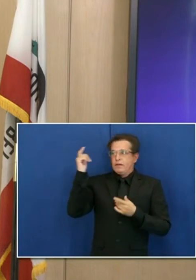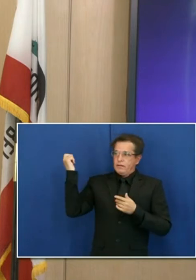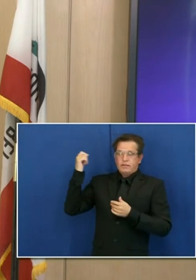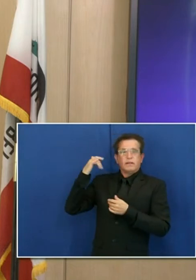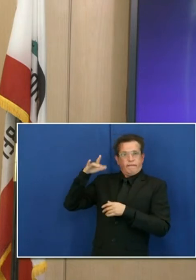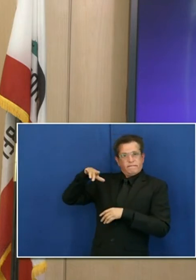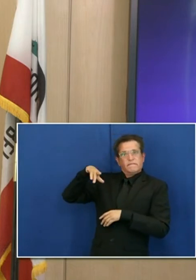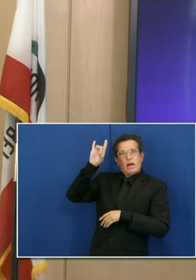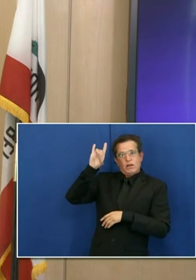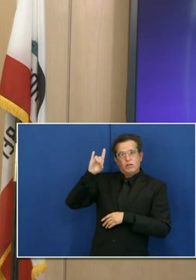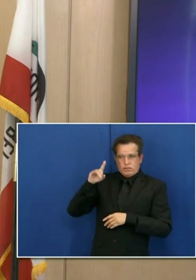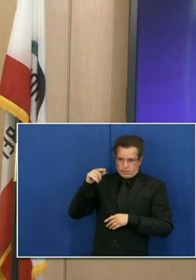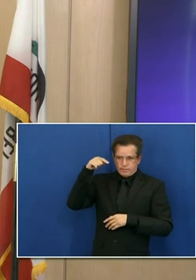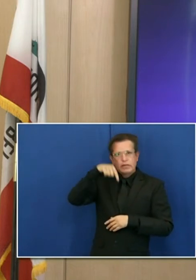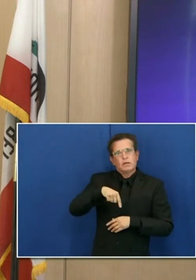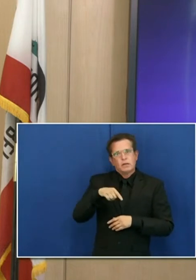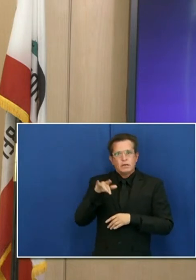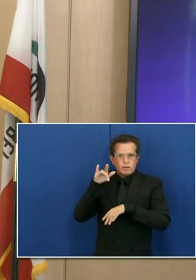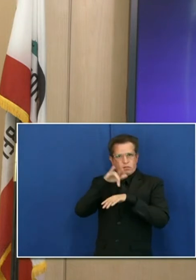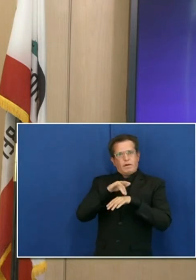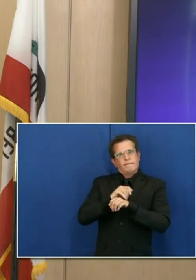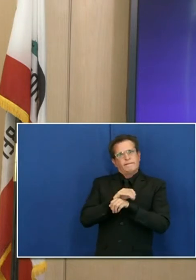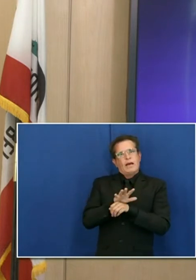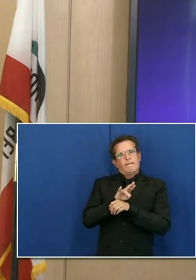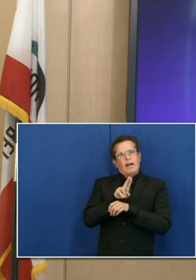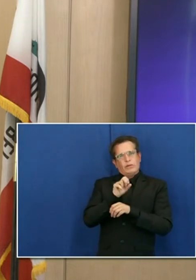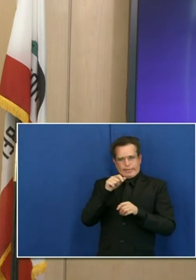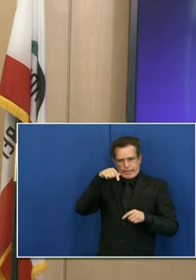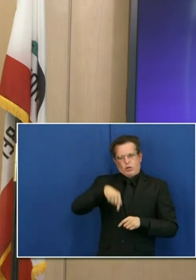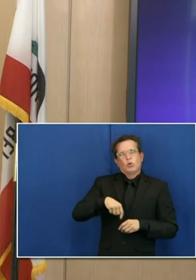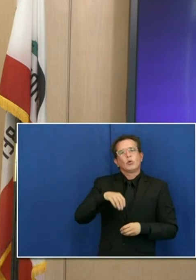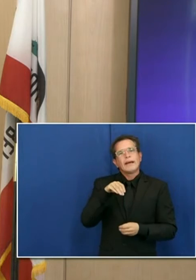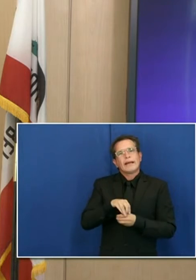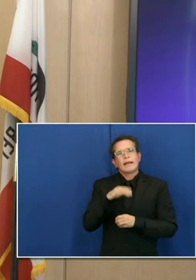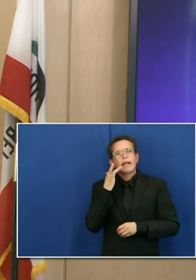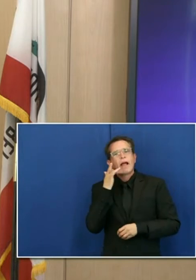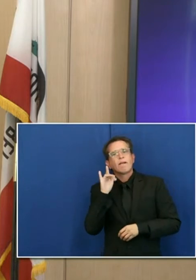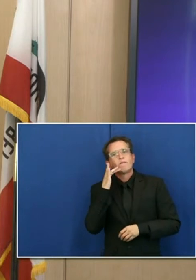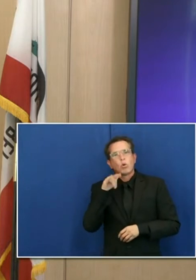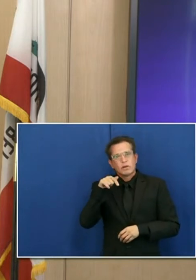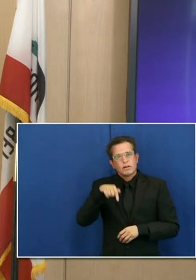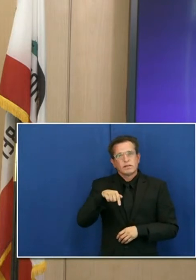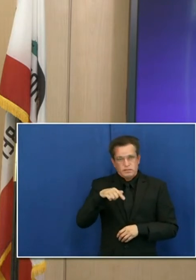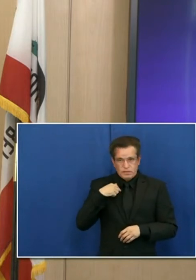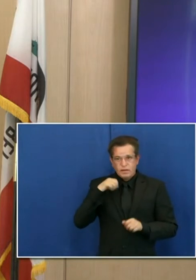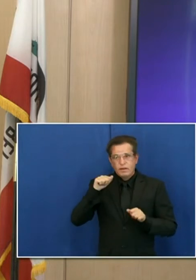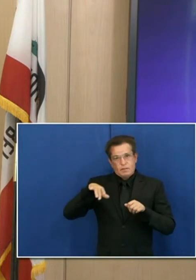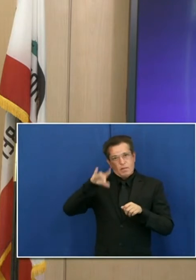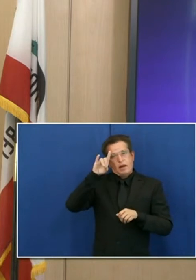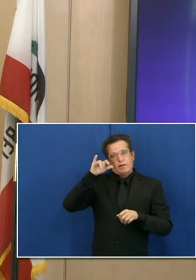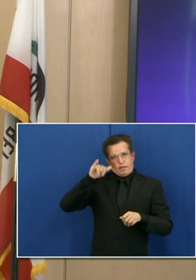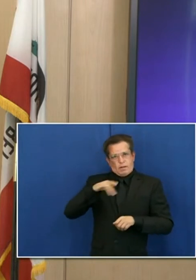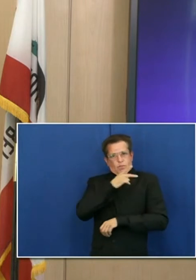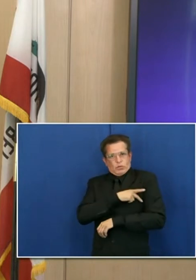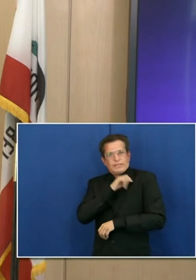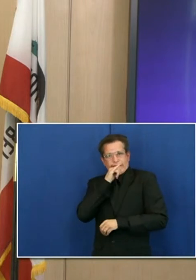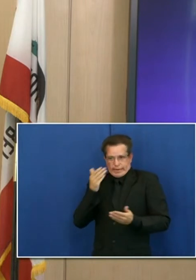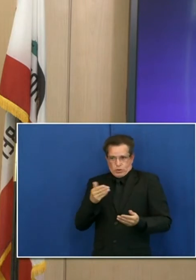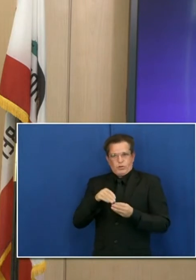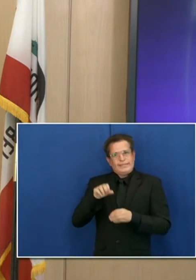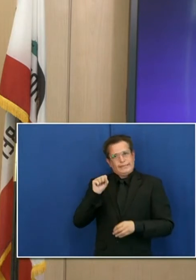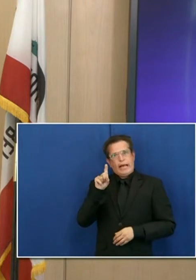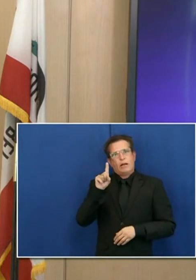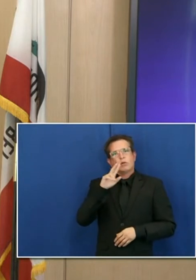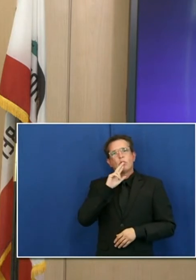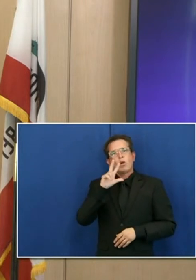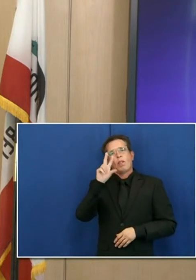detected in the state of California, and I can confirm that that case is in fact in a patient in San Diego County. A